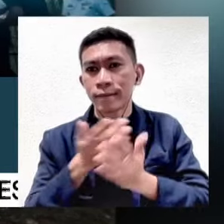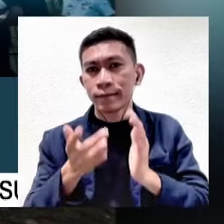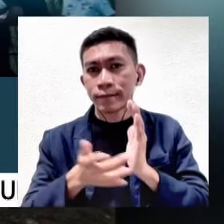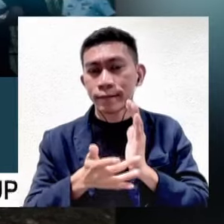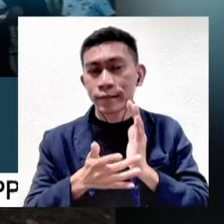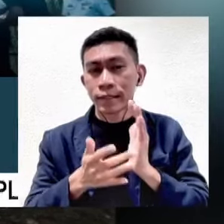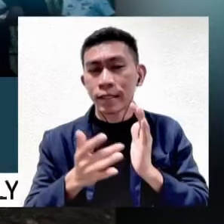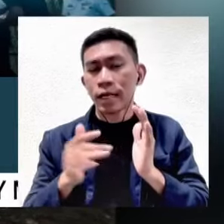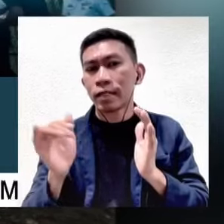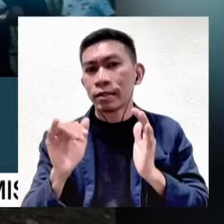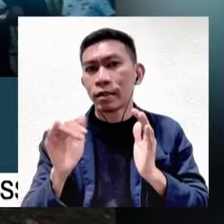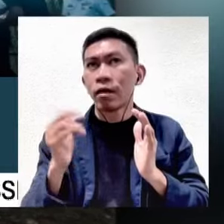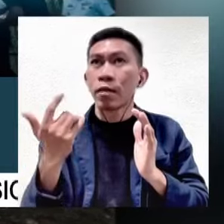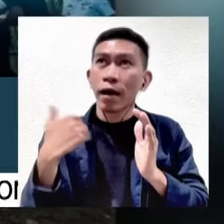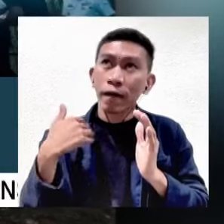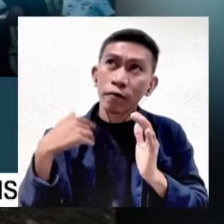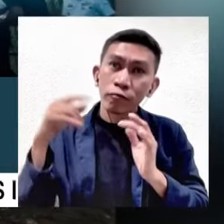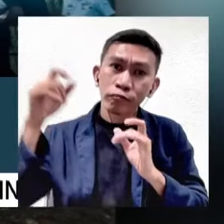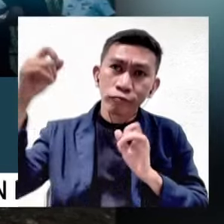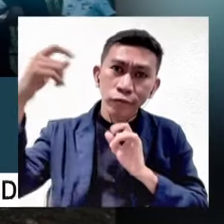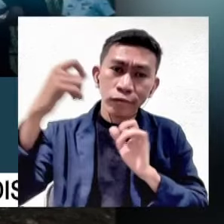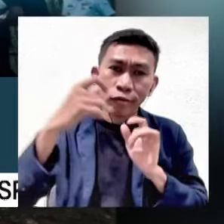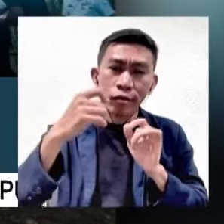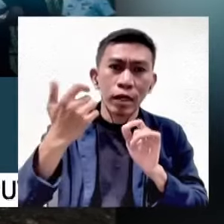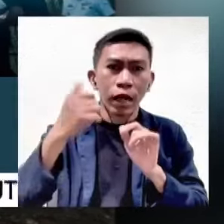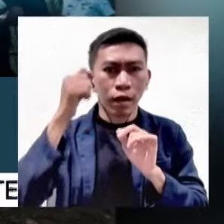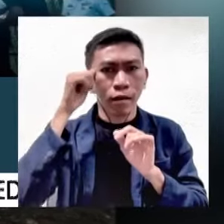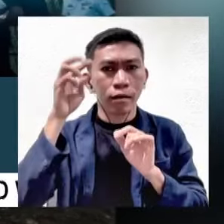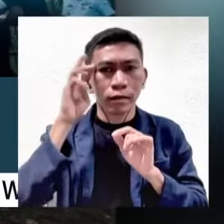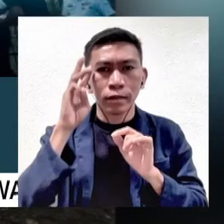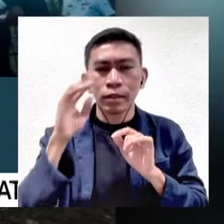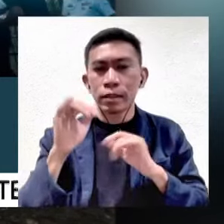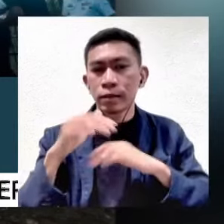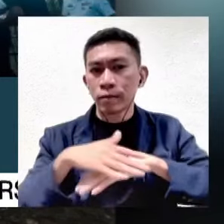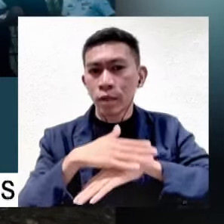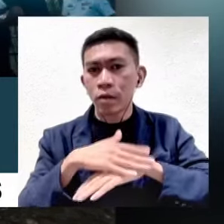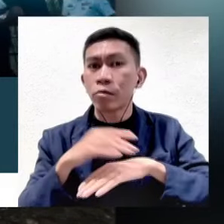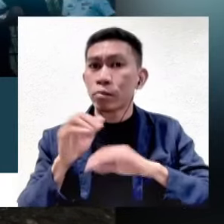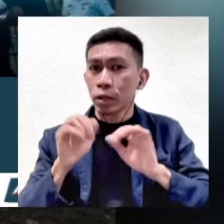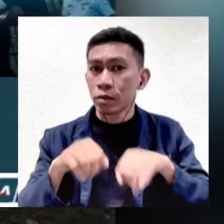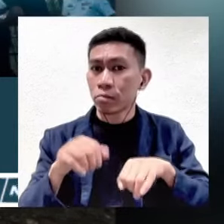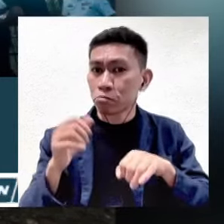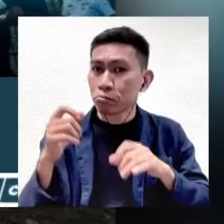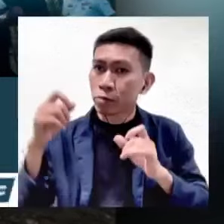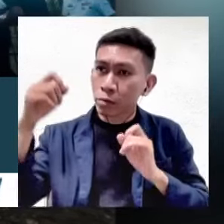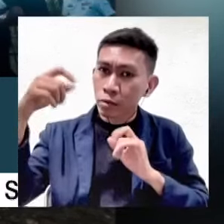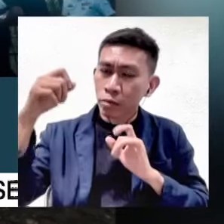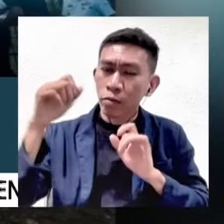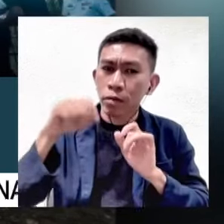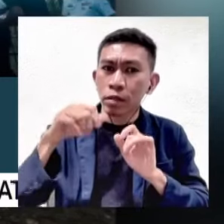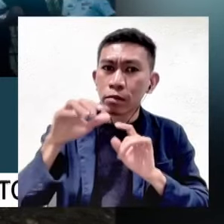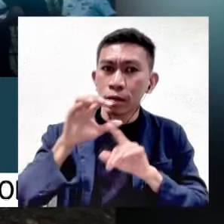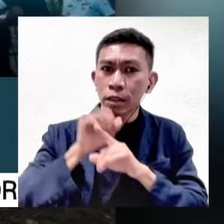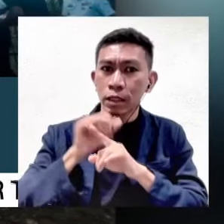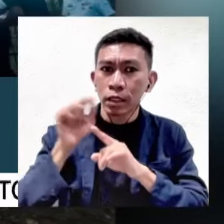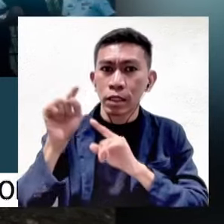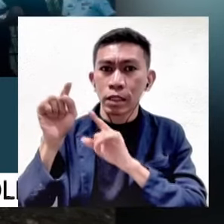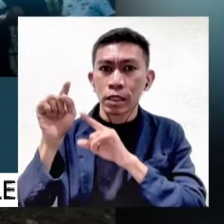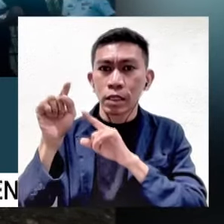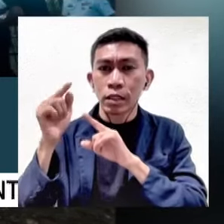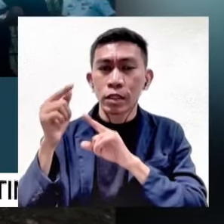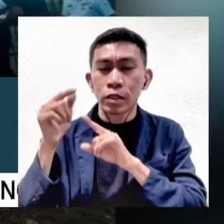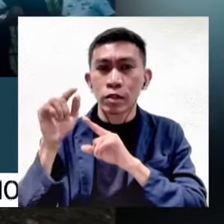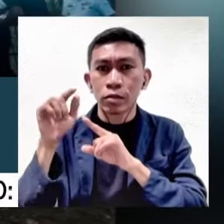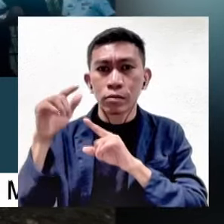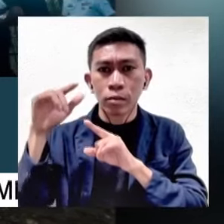domain awareness. The air surveillance radar system can detect foreign vessels and aircraft with more than 300 nautical miles